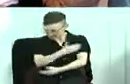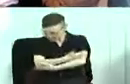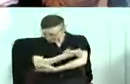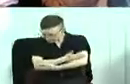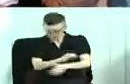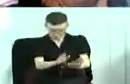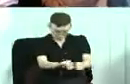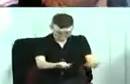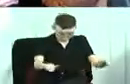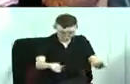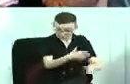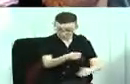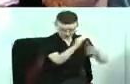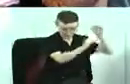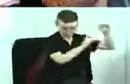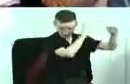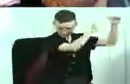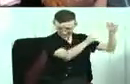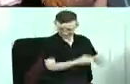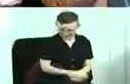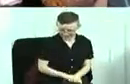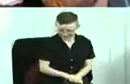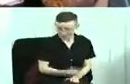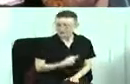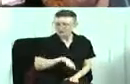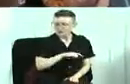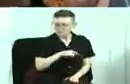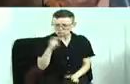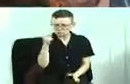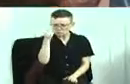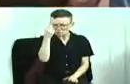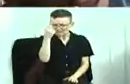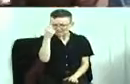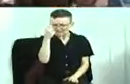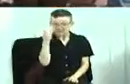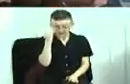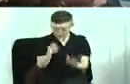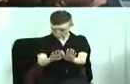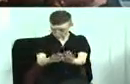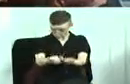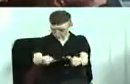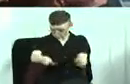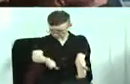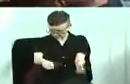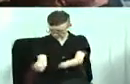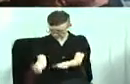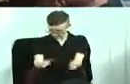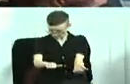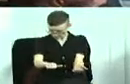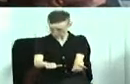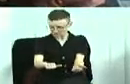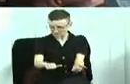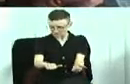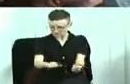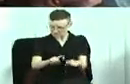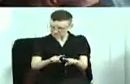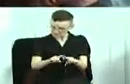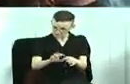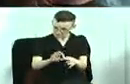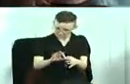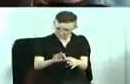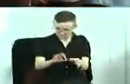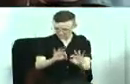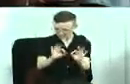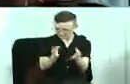baptize children, we also baptize adults. We recognize that when we baptize children based on the promises and the commitments of the